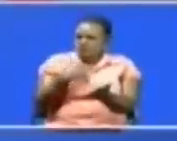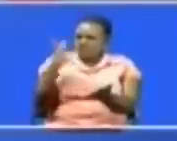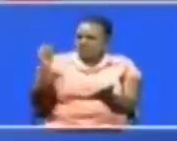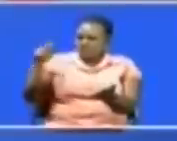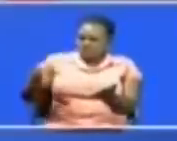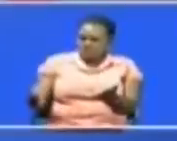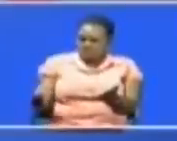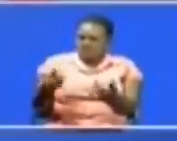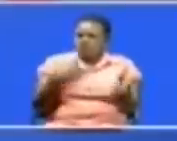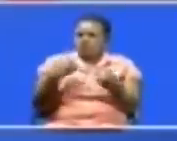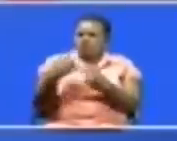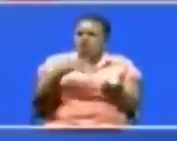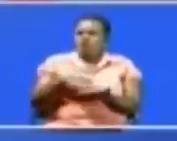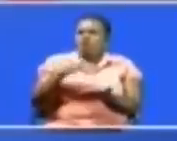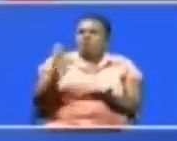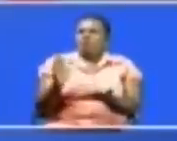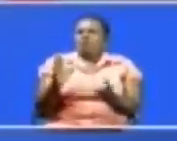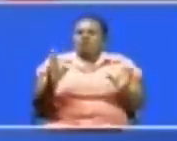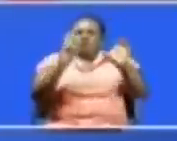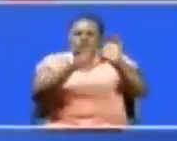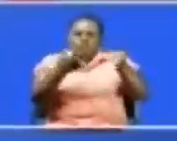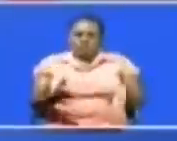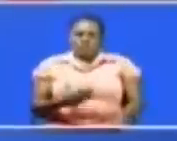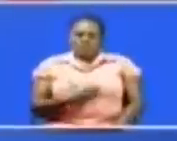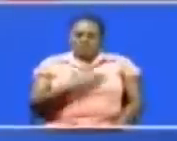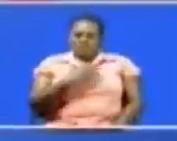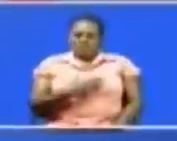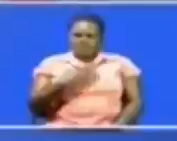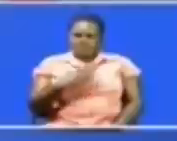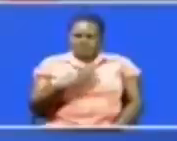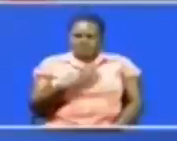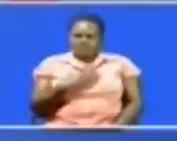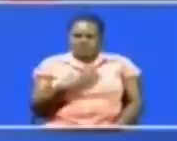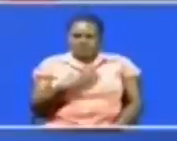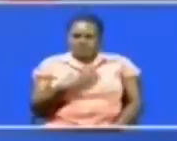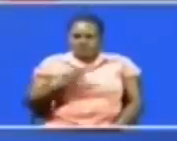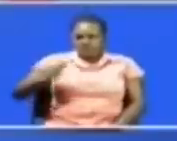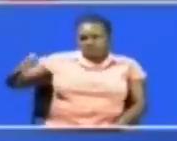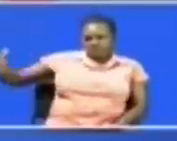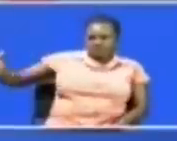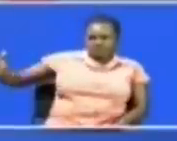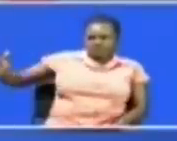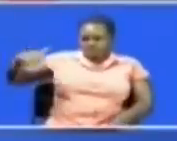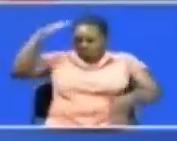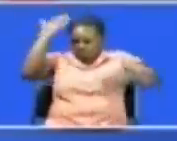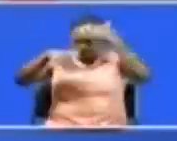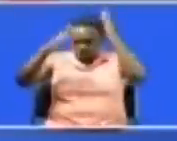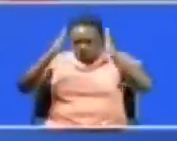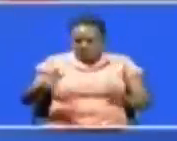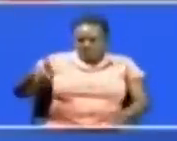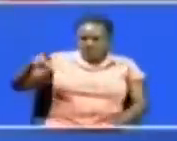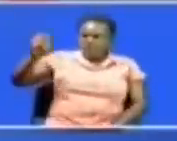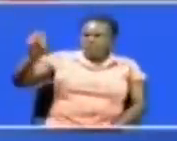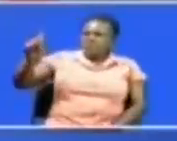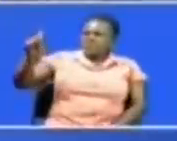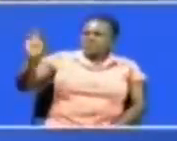said? Let's talk a little bit more about that. Joining me in studio tonight on my immediate right is Professor Peter